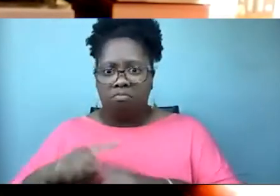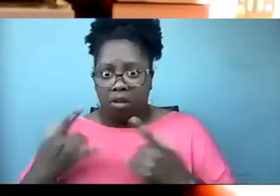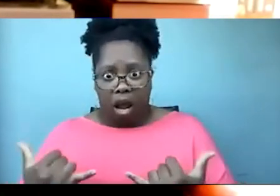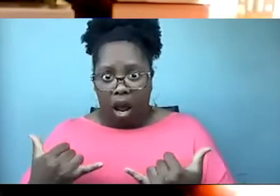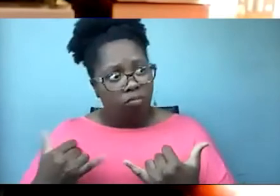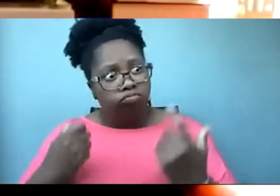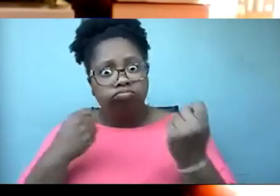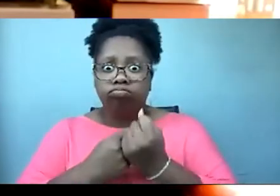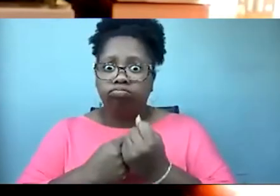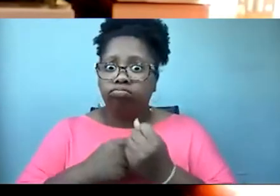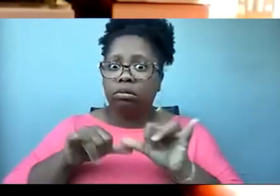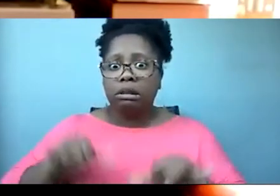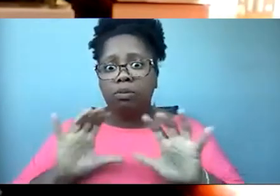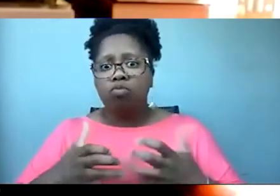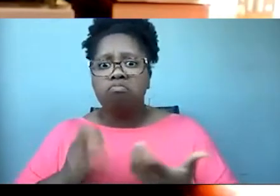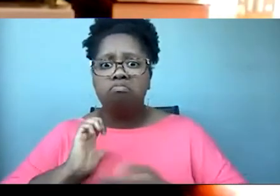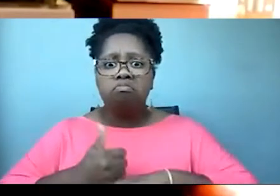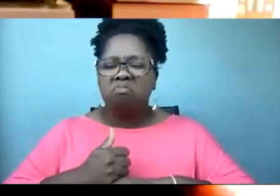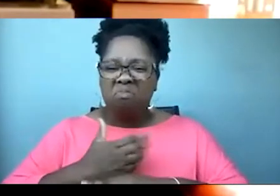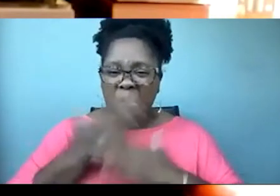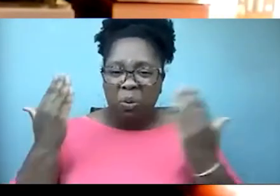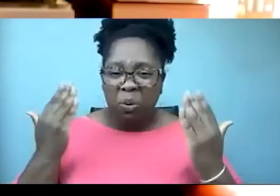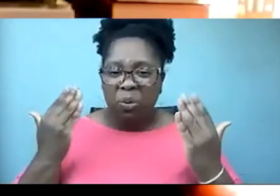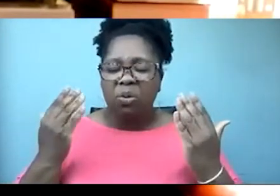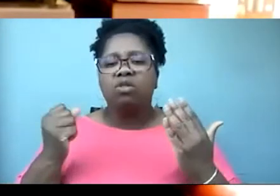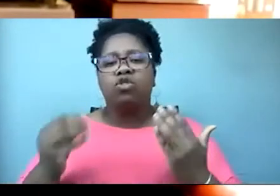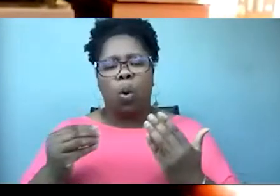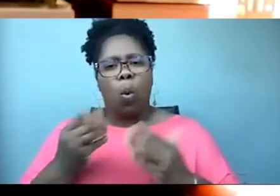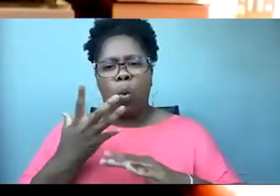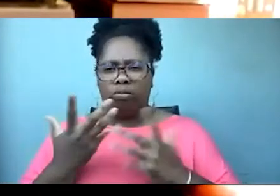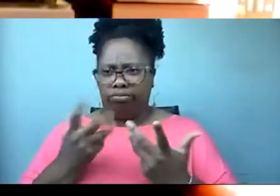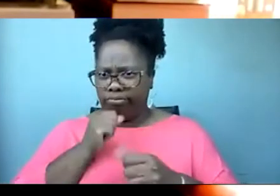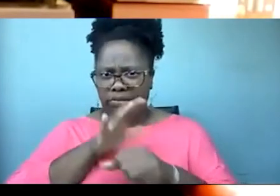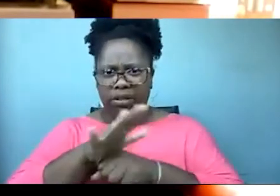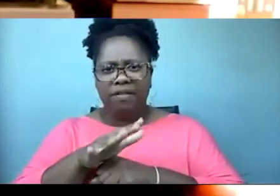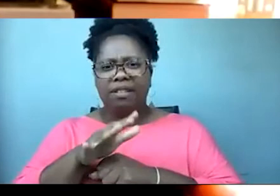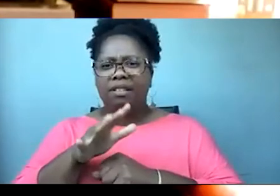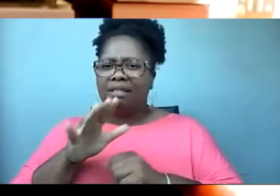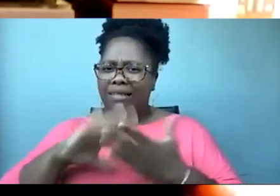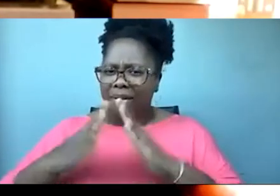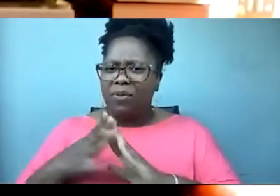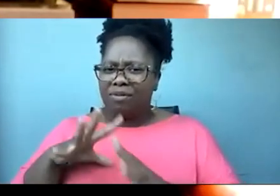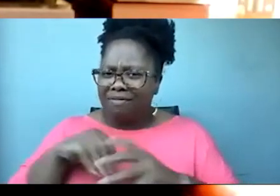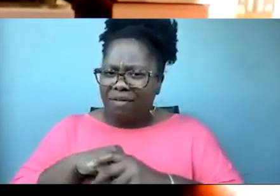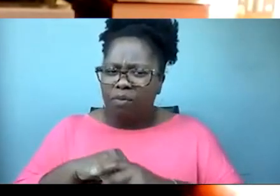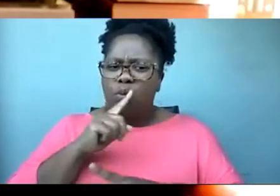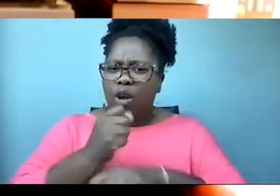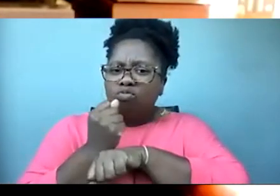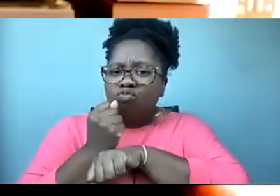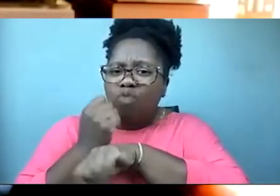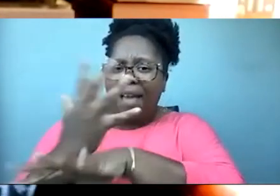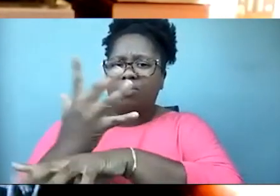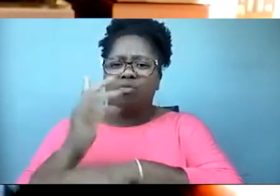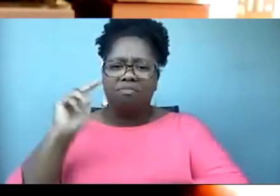and real grassroots political engagement, not being subservient to some, congressman who's in